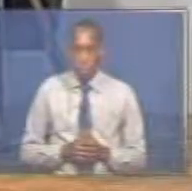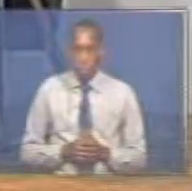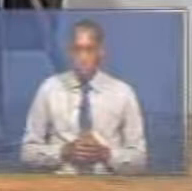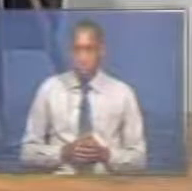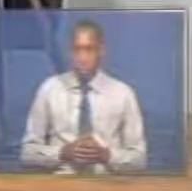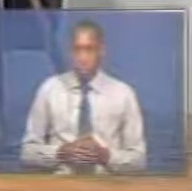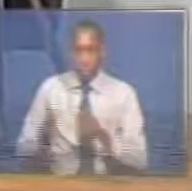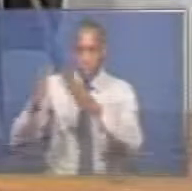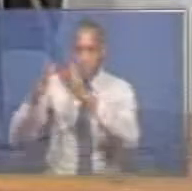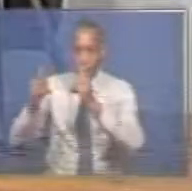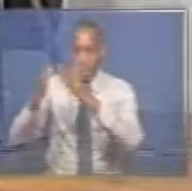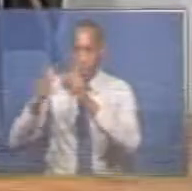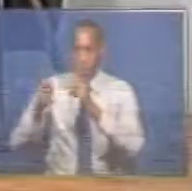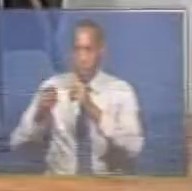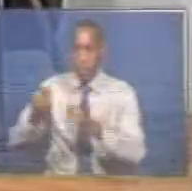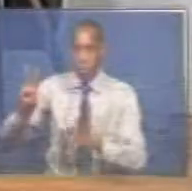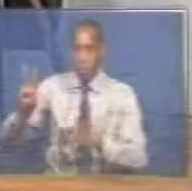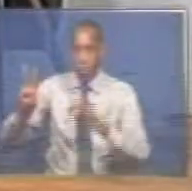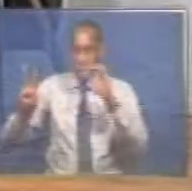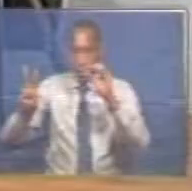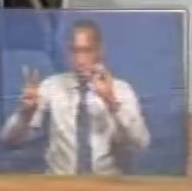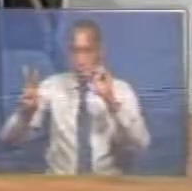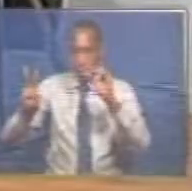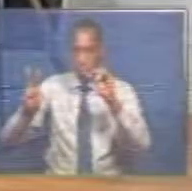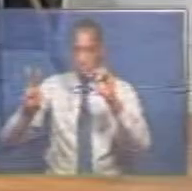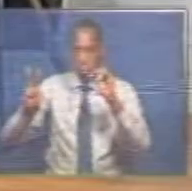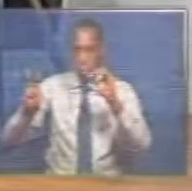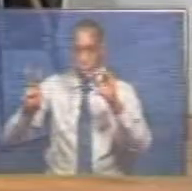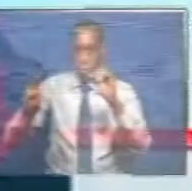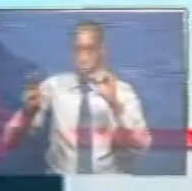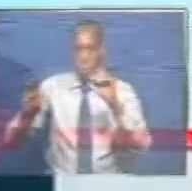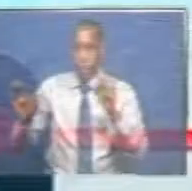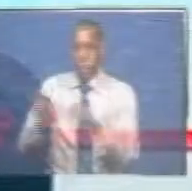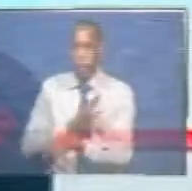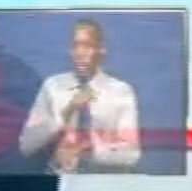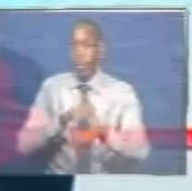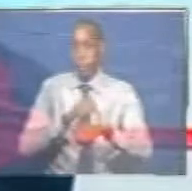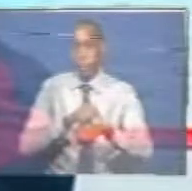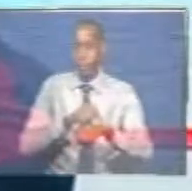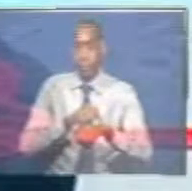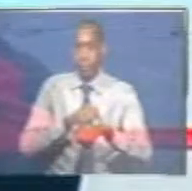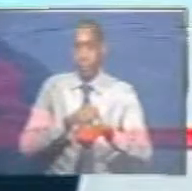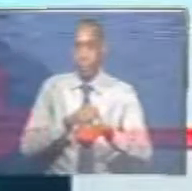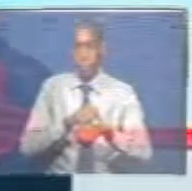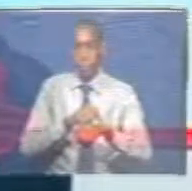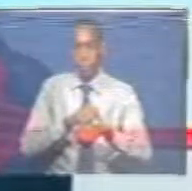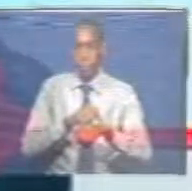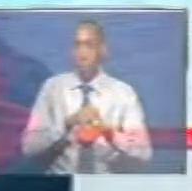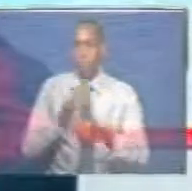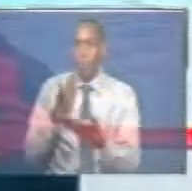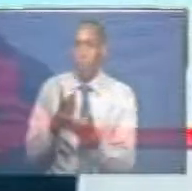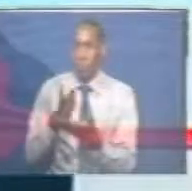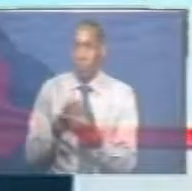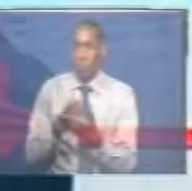Arsenal, 2-0, mm-hmm. full time. And of course,